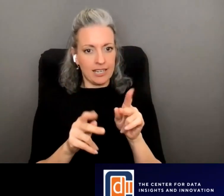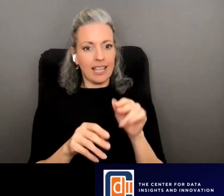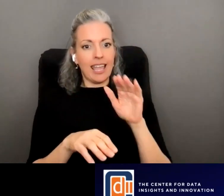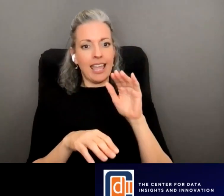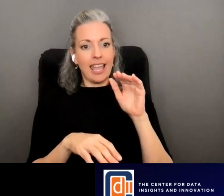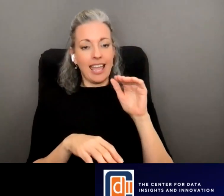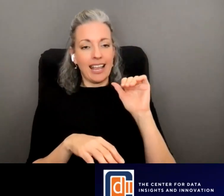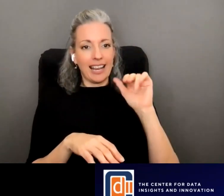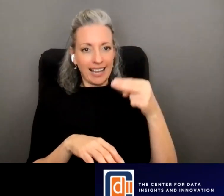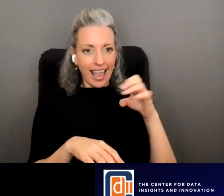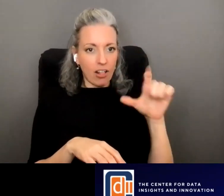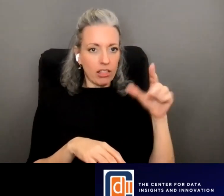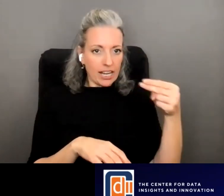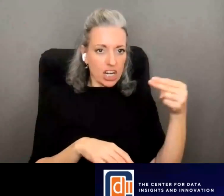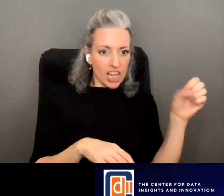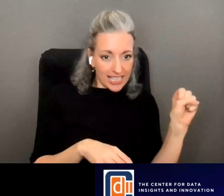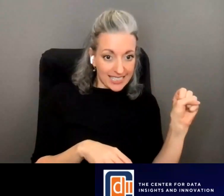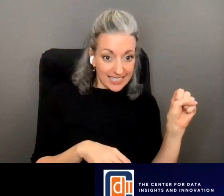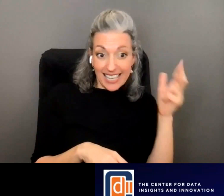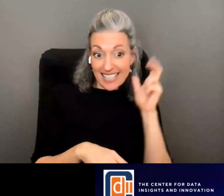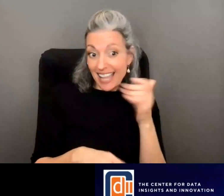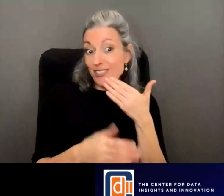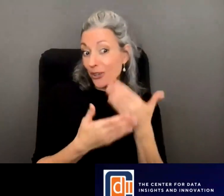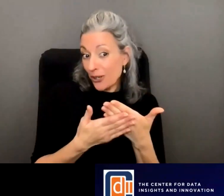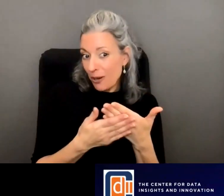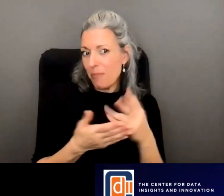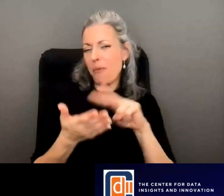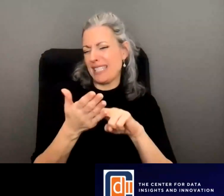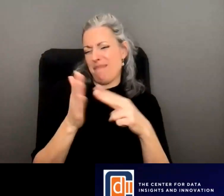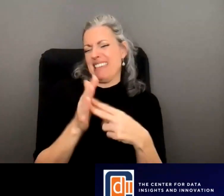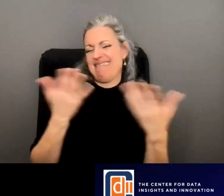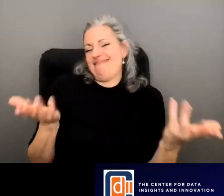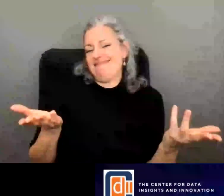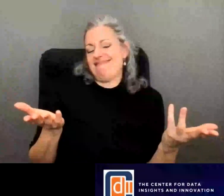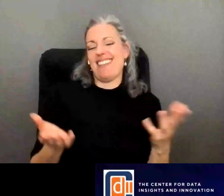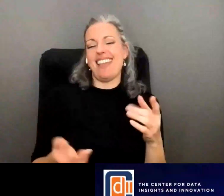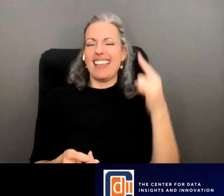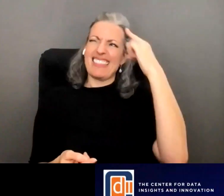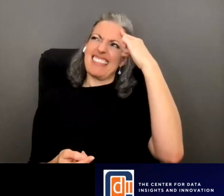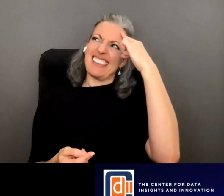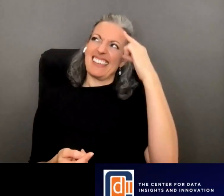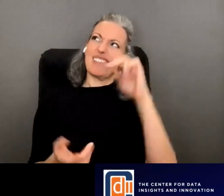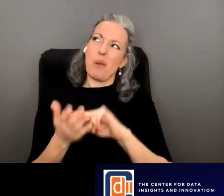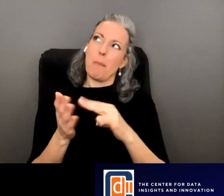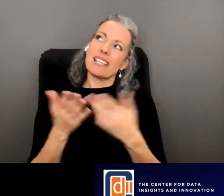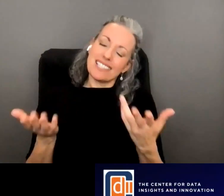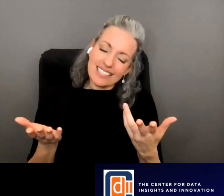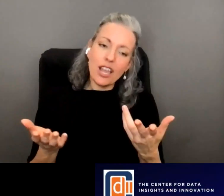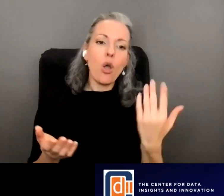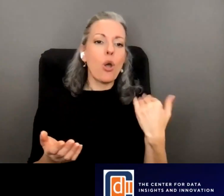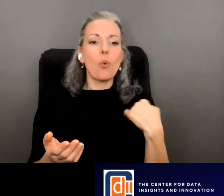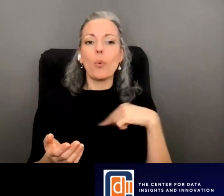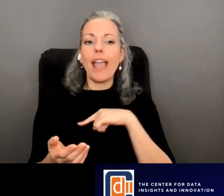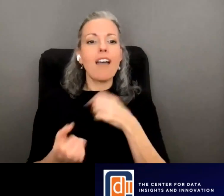CalHHS, which sounds great, but what does it really mean? And in my mind, what it means is that we have a ton